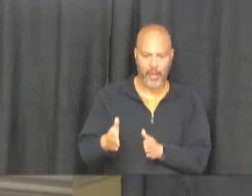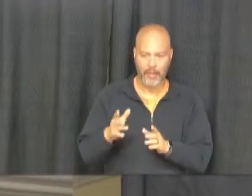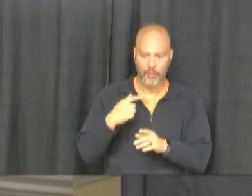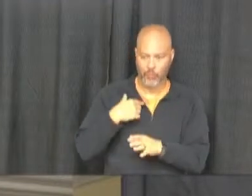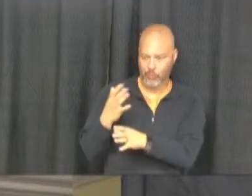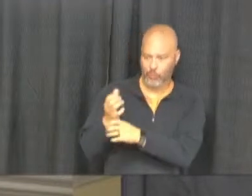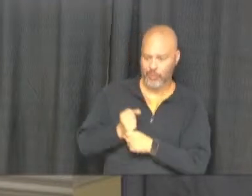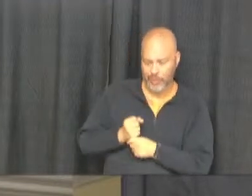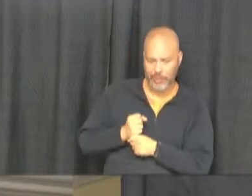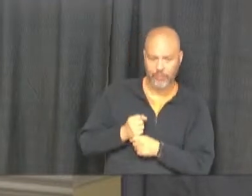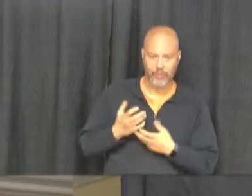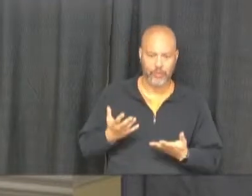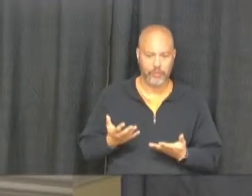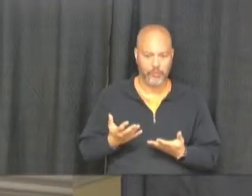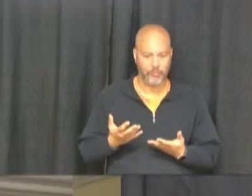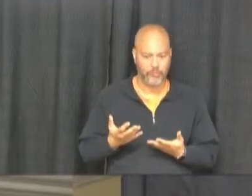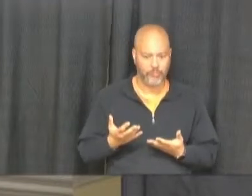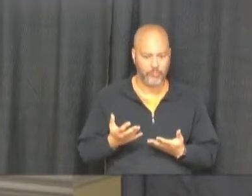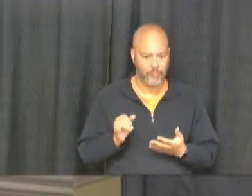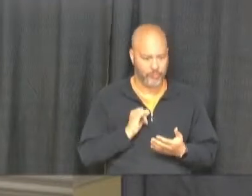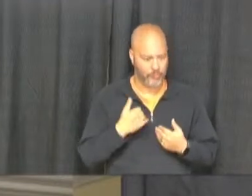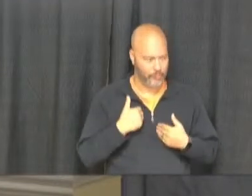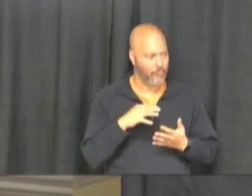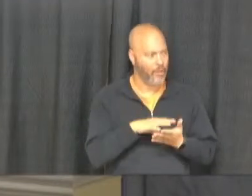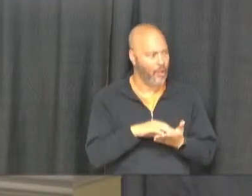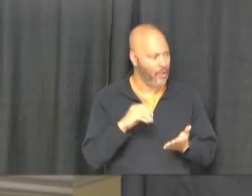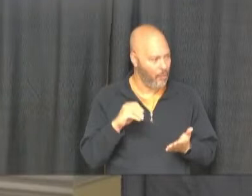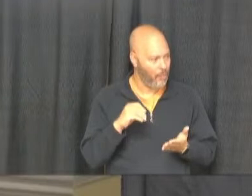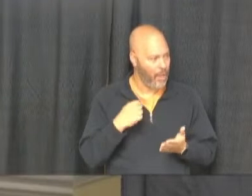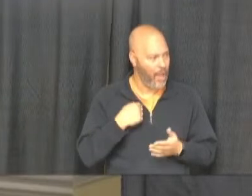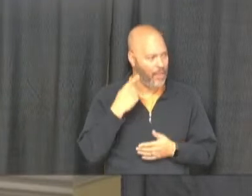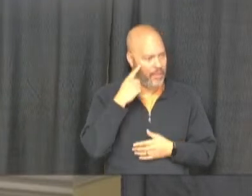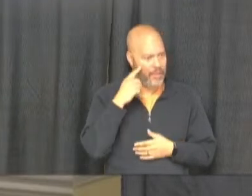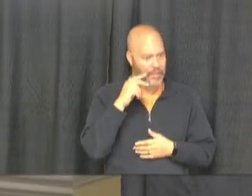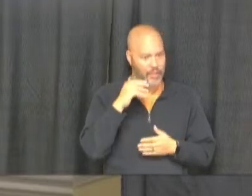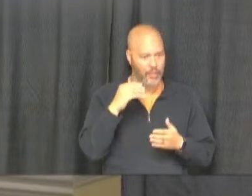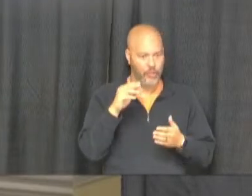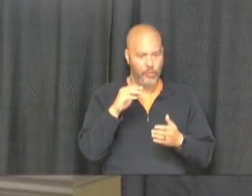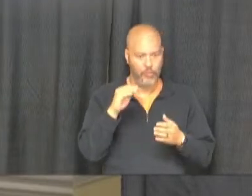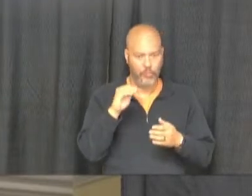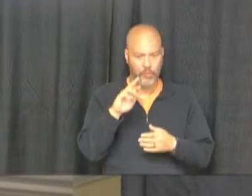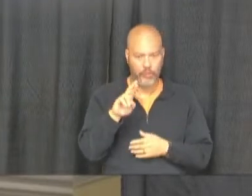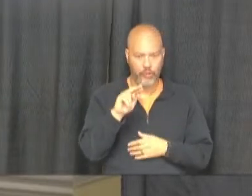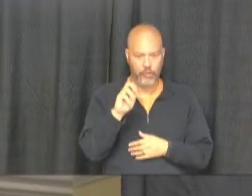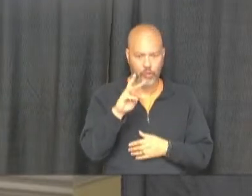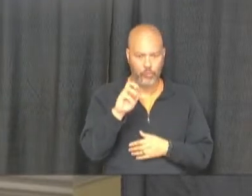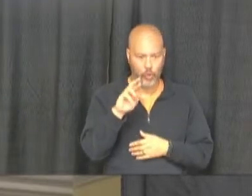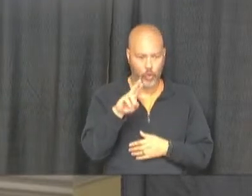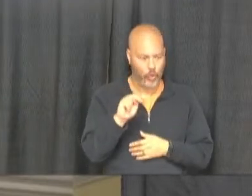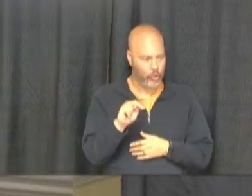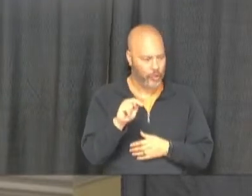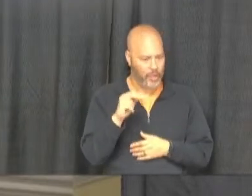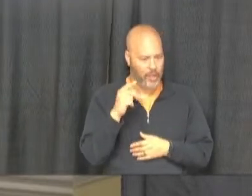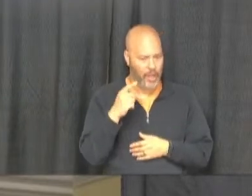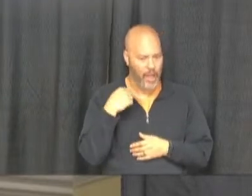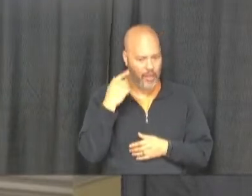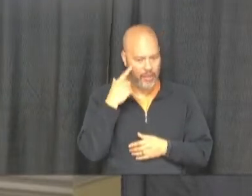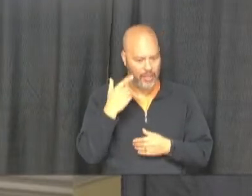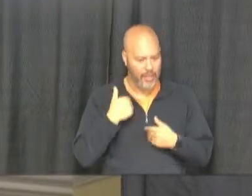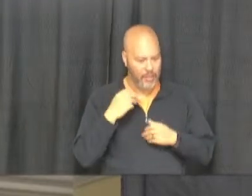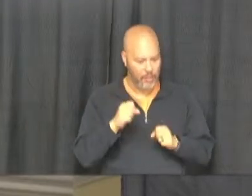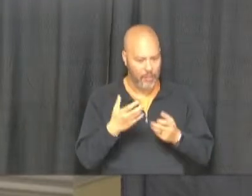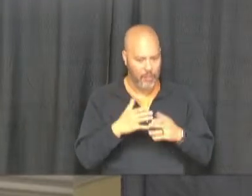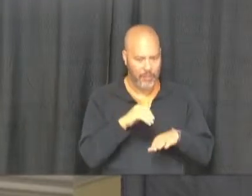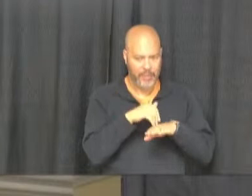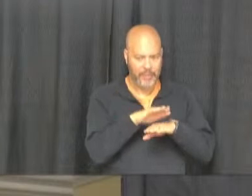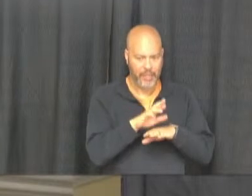submitted. I have a copy. I think Mr. Newburn probably has the digits. I'll ask him maybe to send out